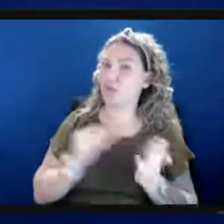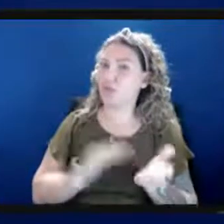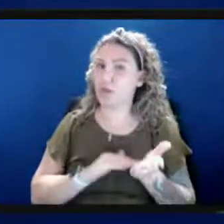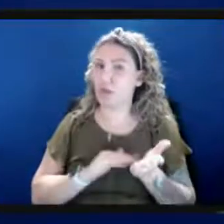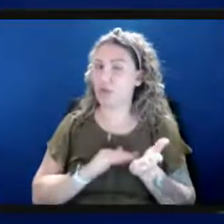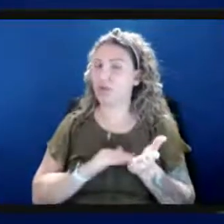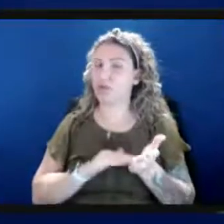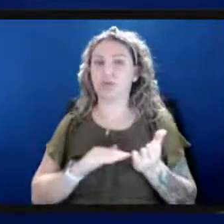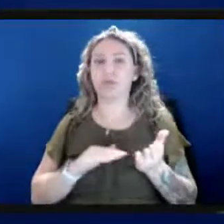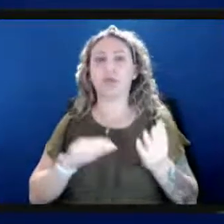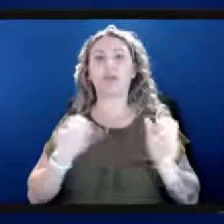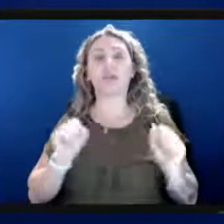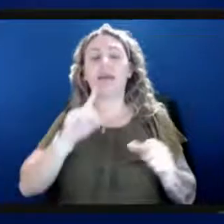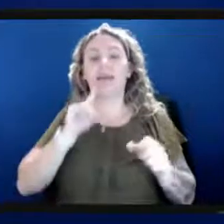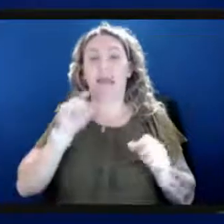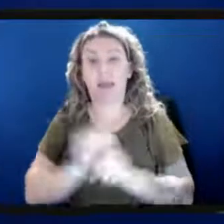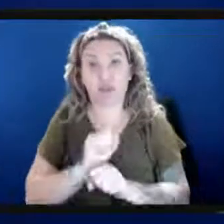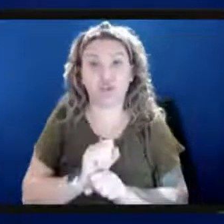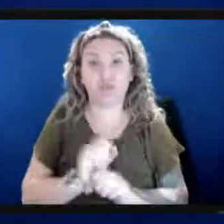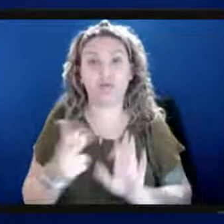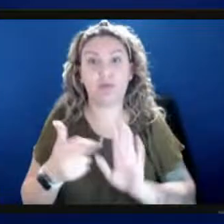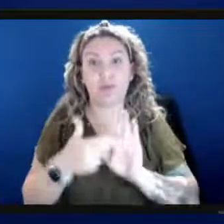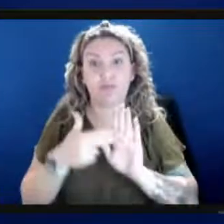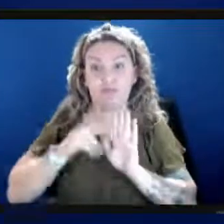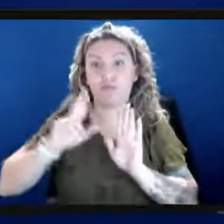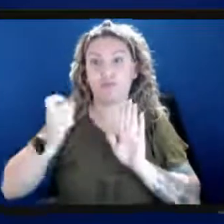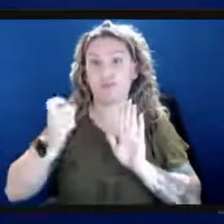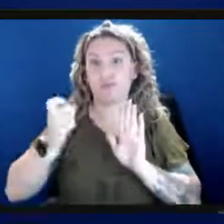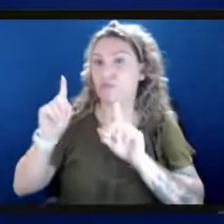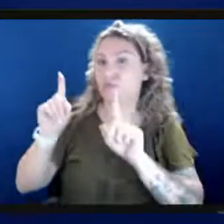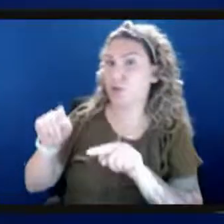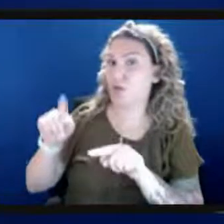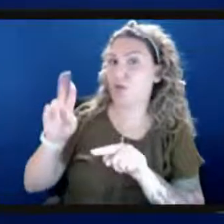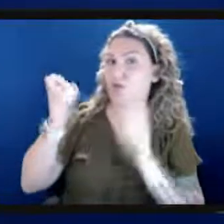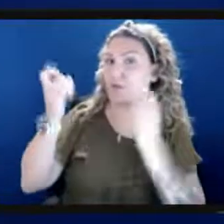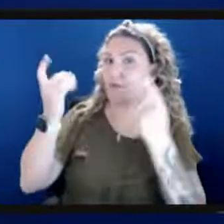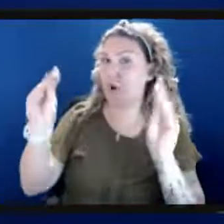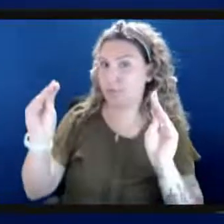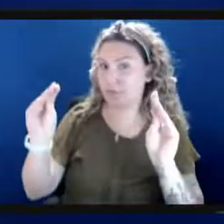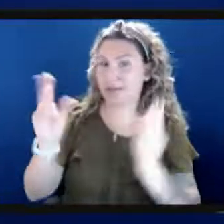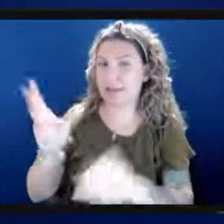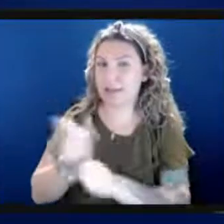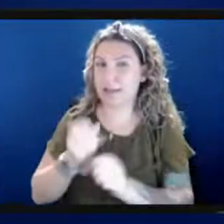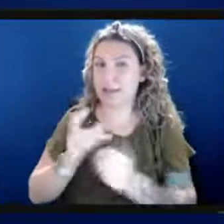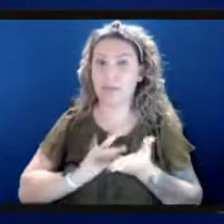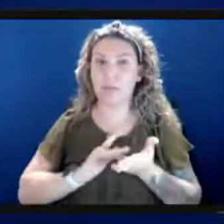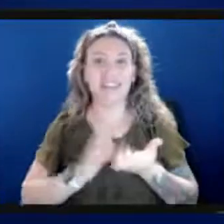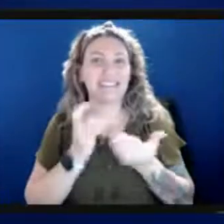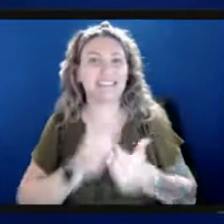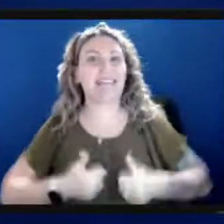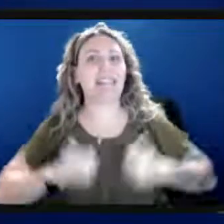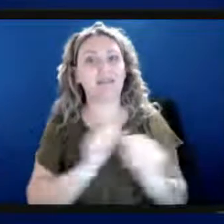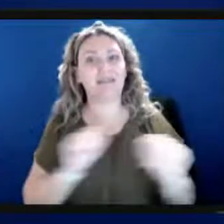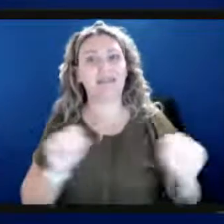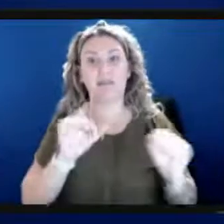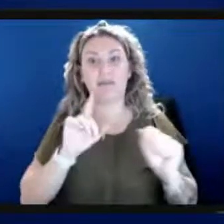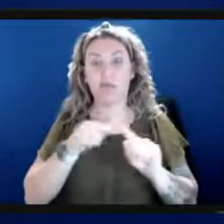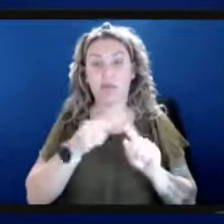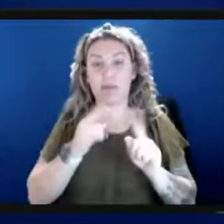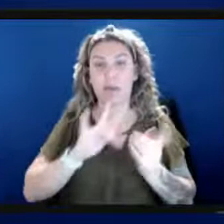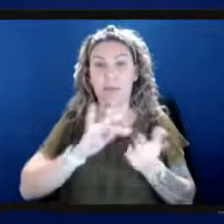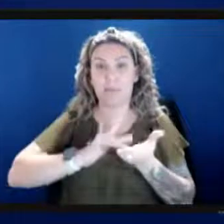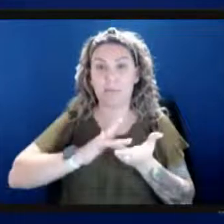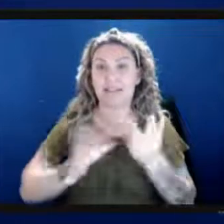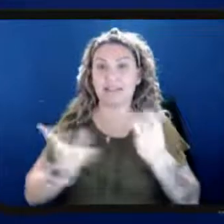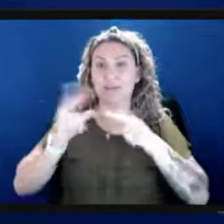you a script, you go to the pharmacy, you pick up your medication. Life-saving, because once that medication is bound to those